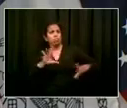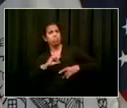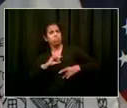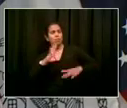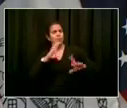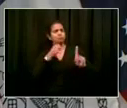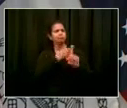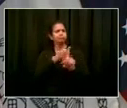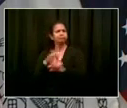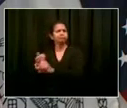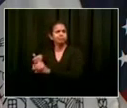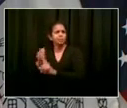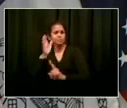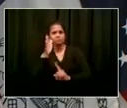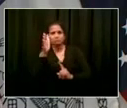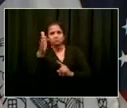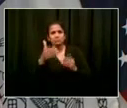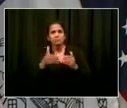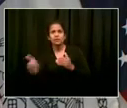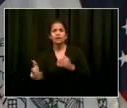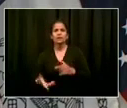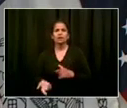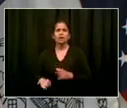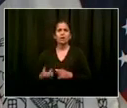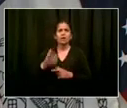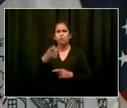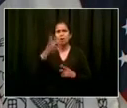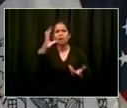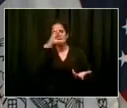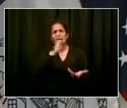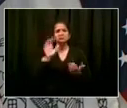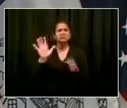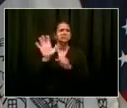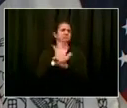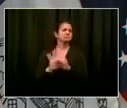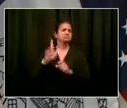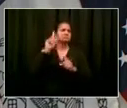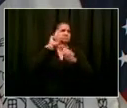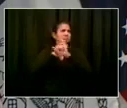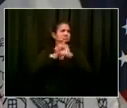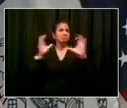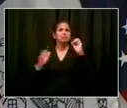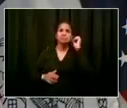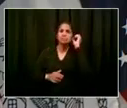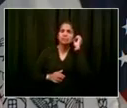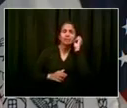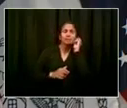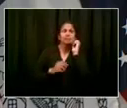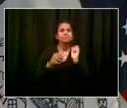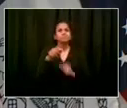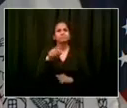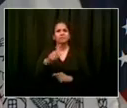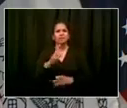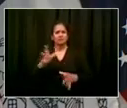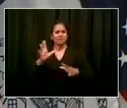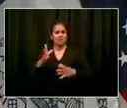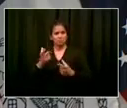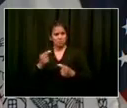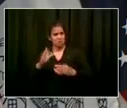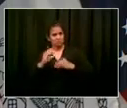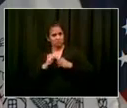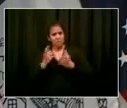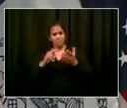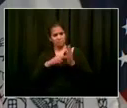is okay and how many, becomes problematic? Right. Two very fair questions, Dana,